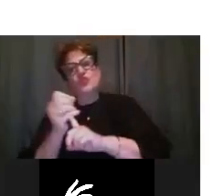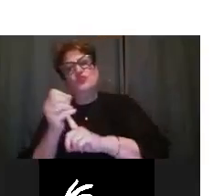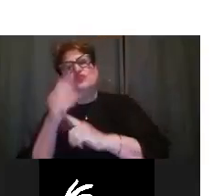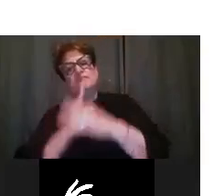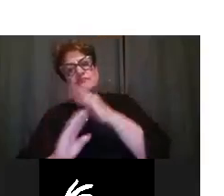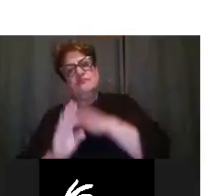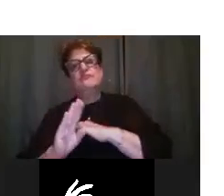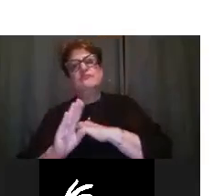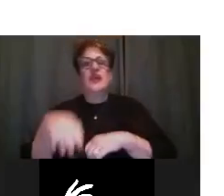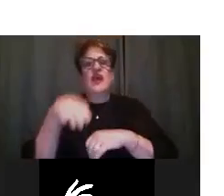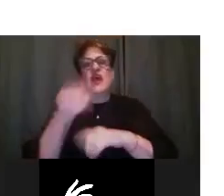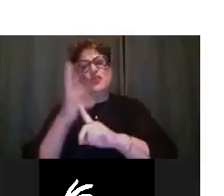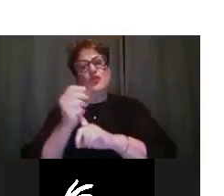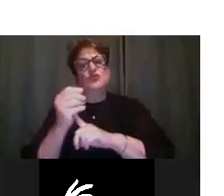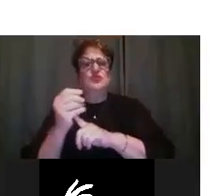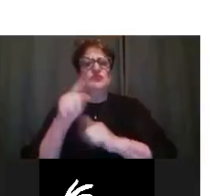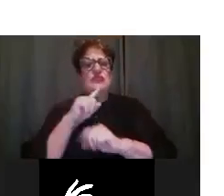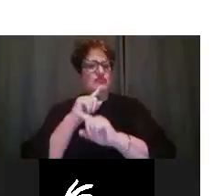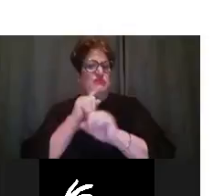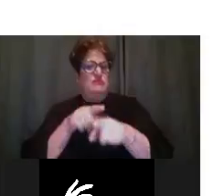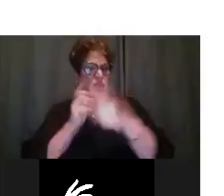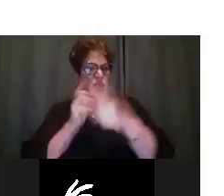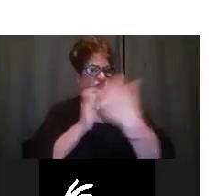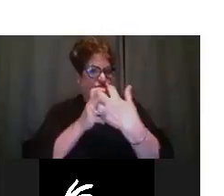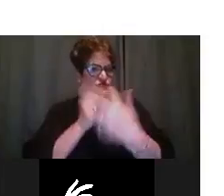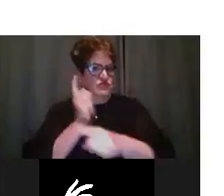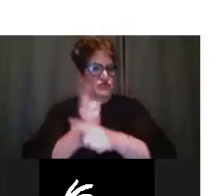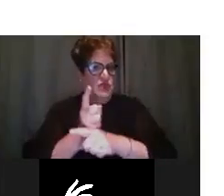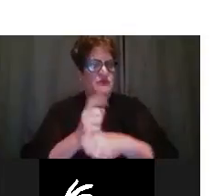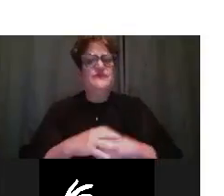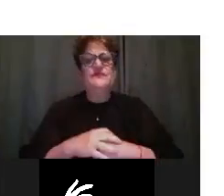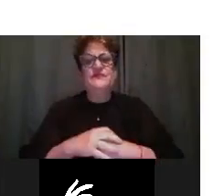cultural responsiveness. Next slide.